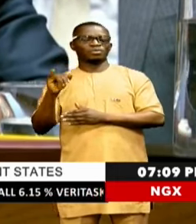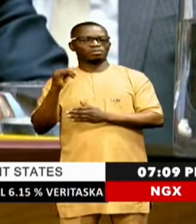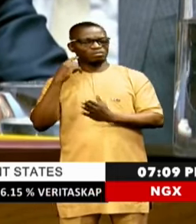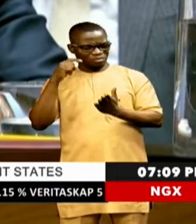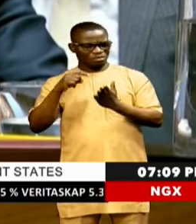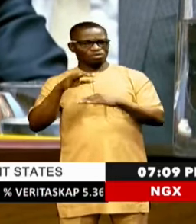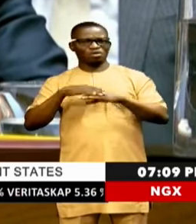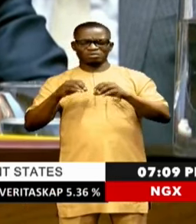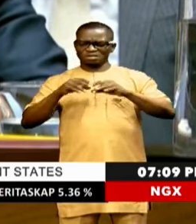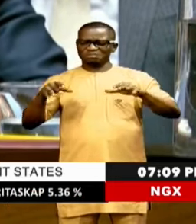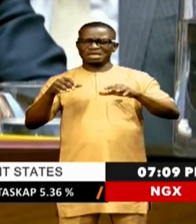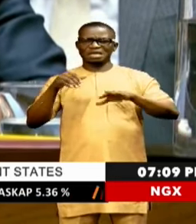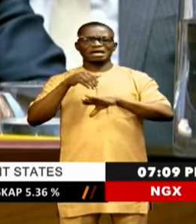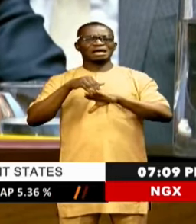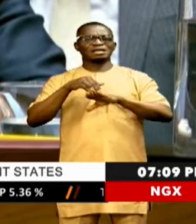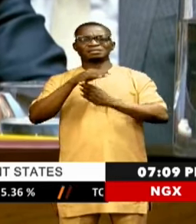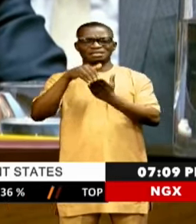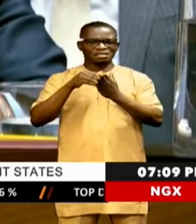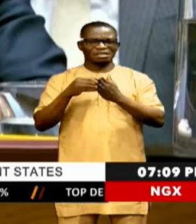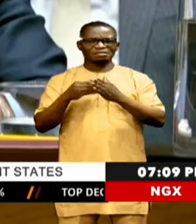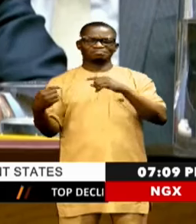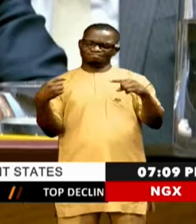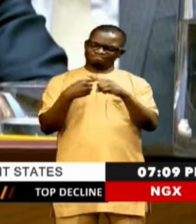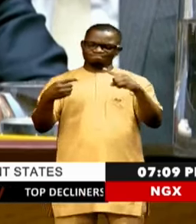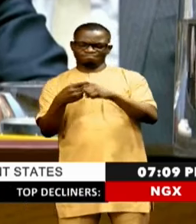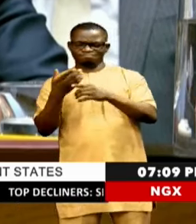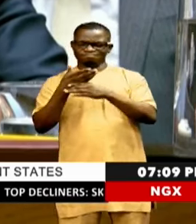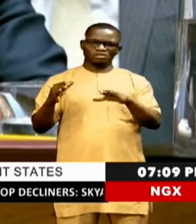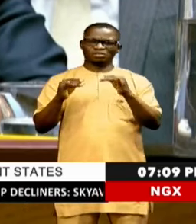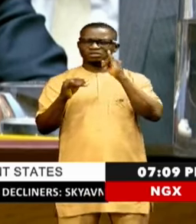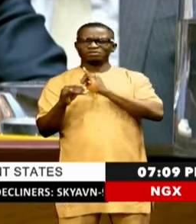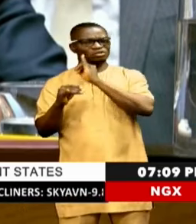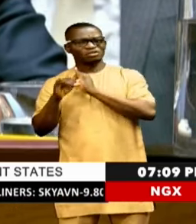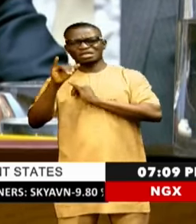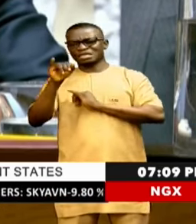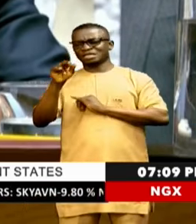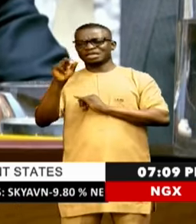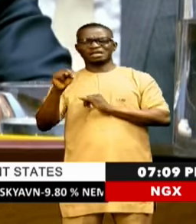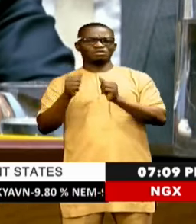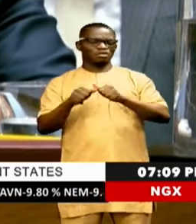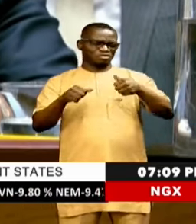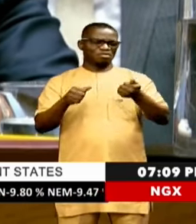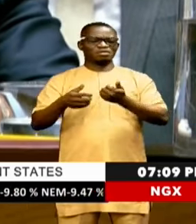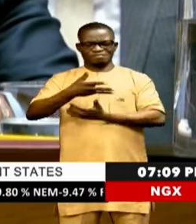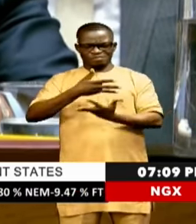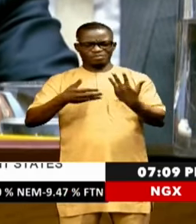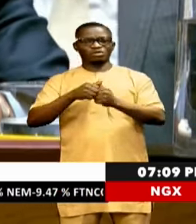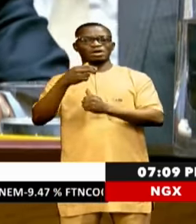Middle East, where conflict rages between Israel, Iran, its allies, Hezbollah, and